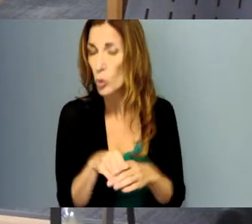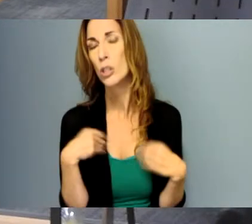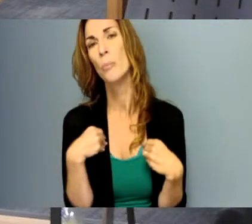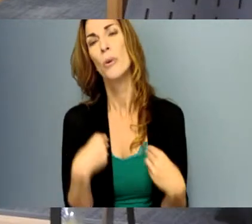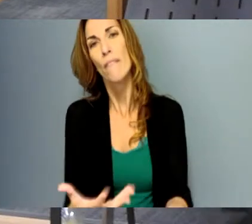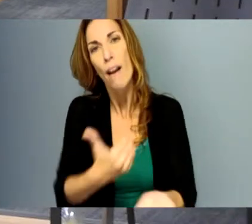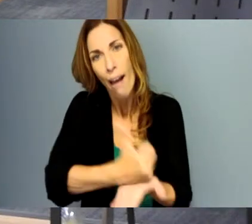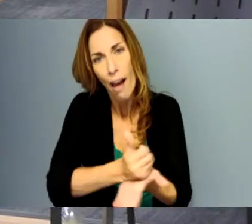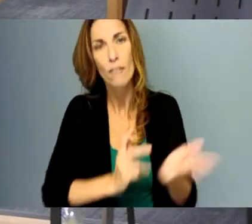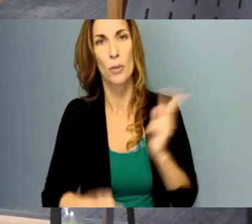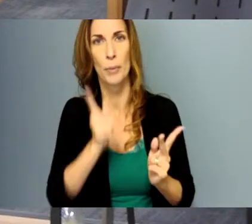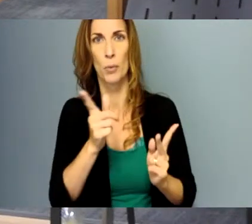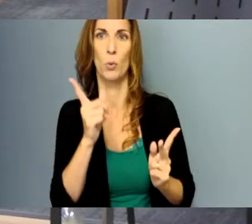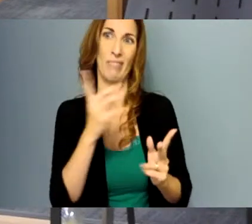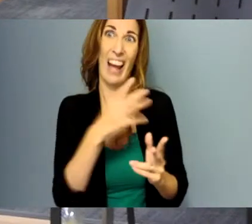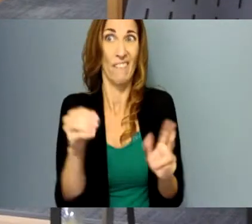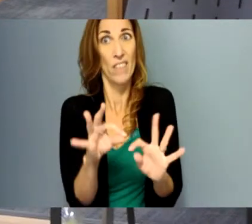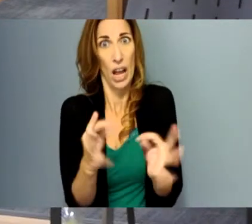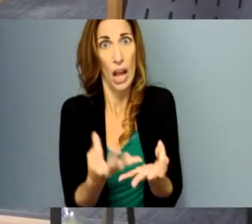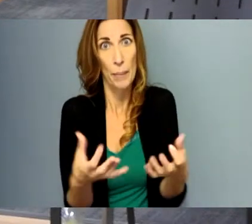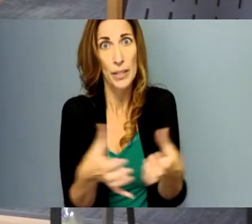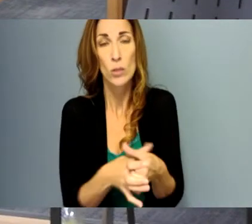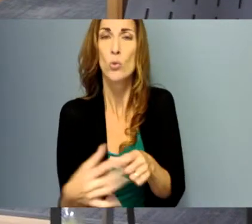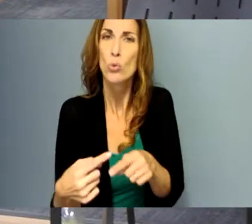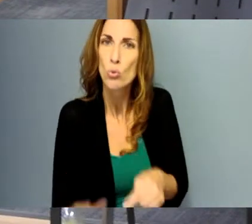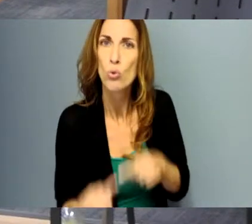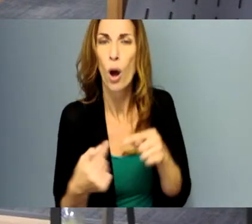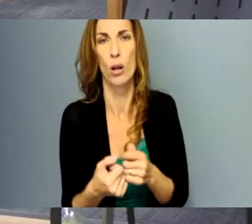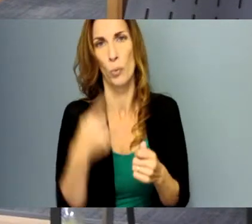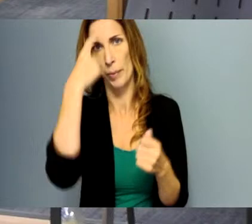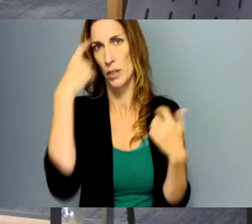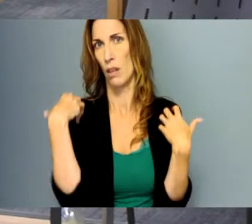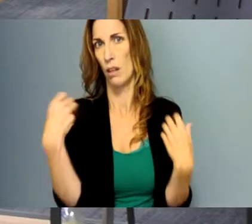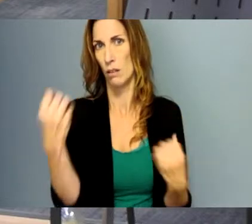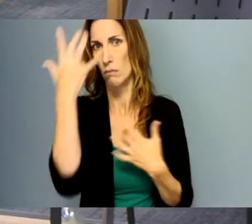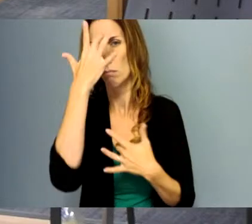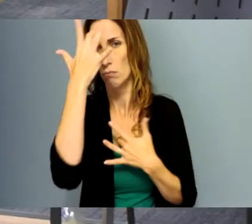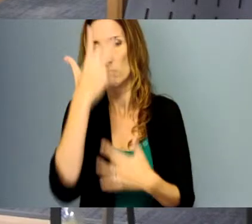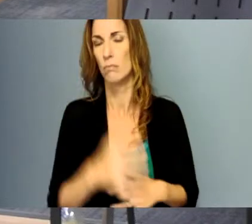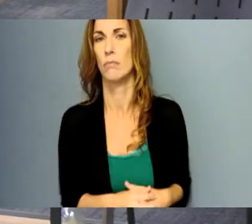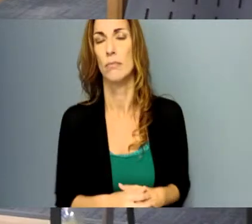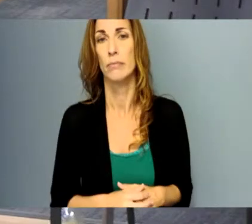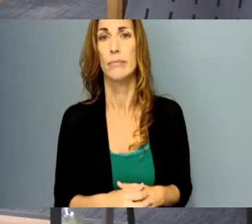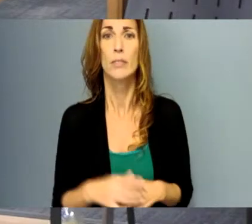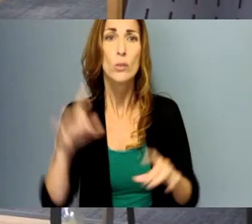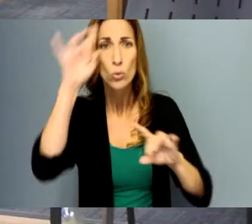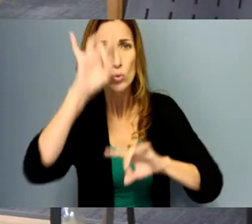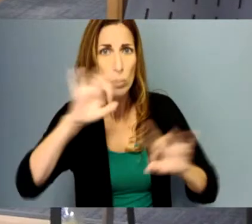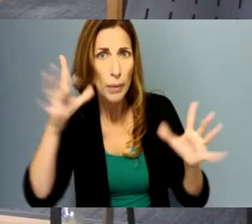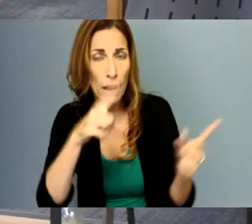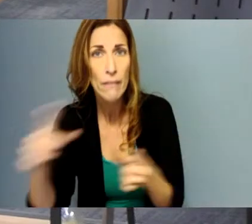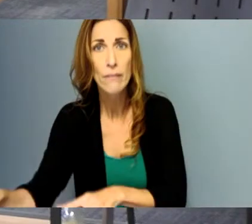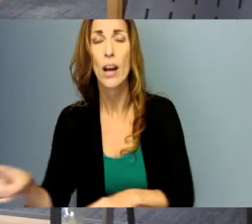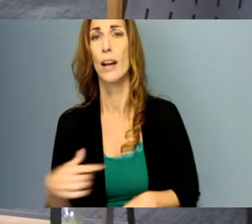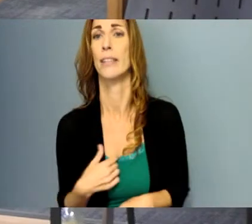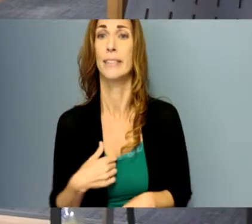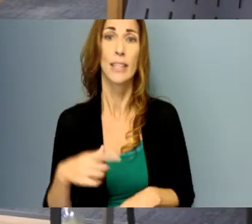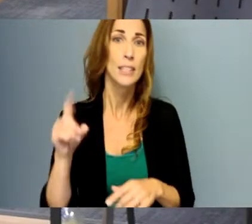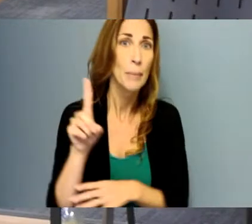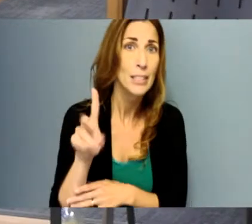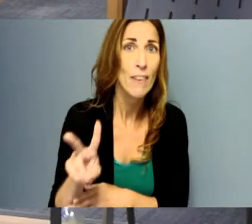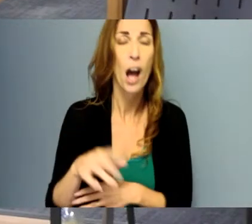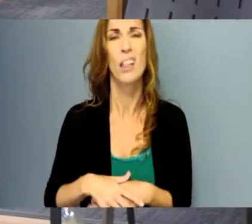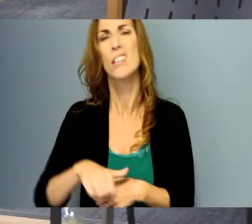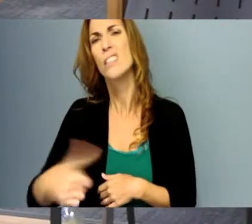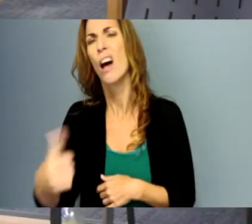for individuals and families who are struggling with mental illness, traumatic events, domestic violence, and geriatric issues.